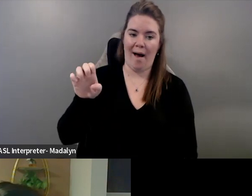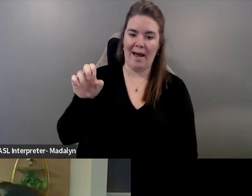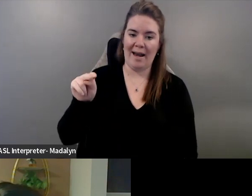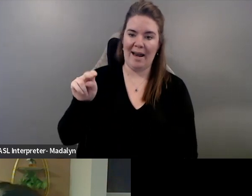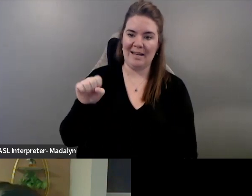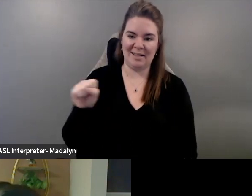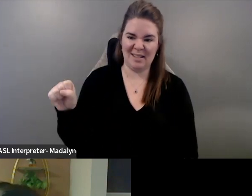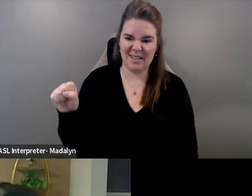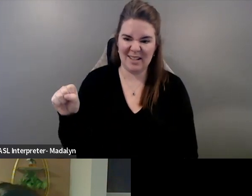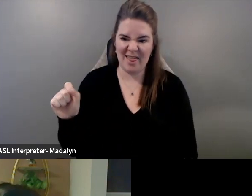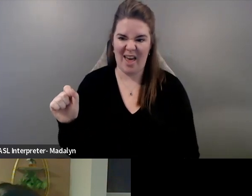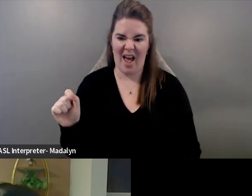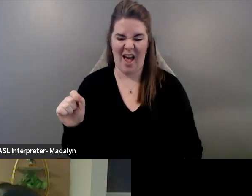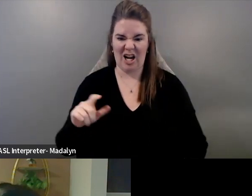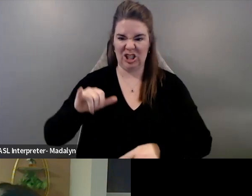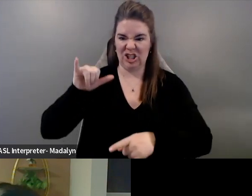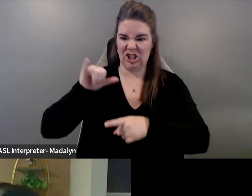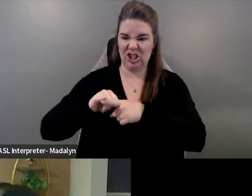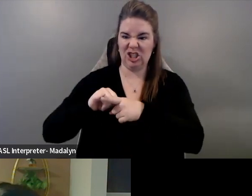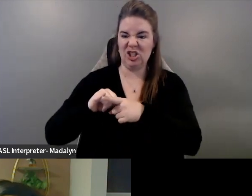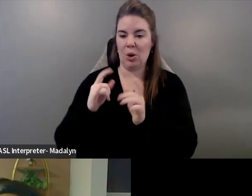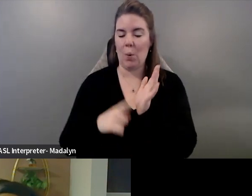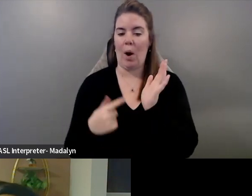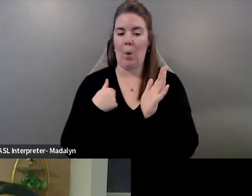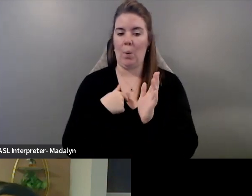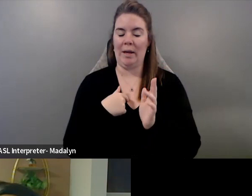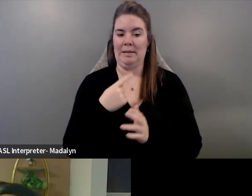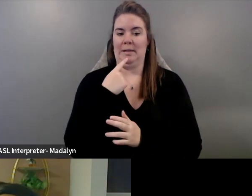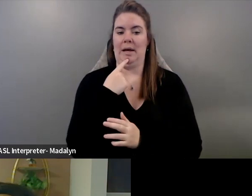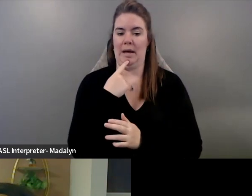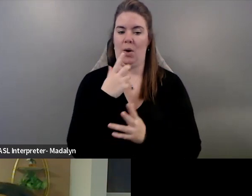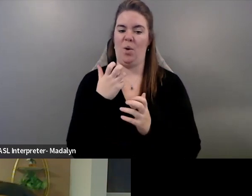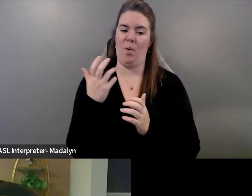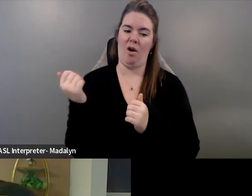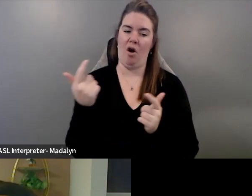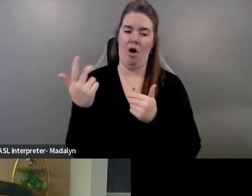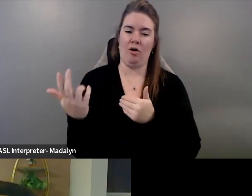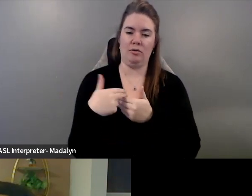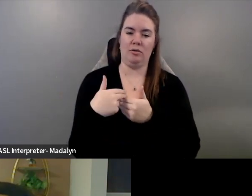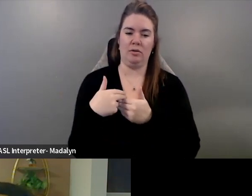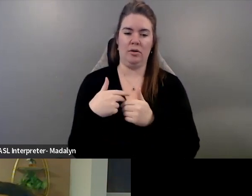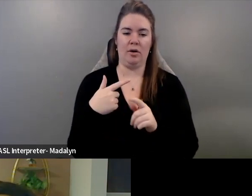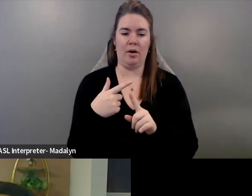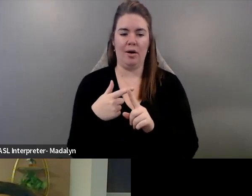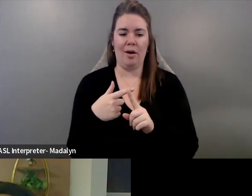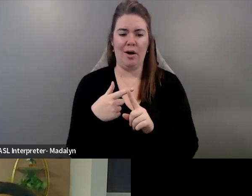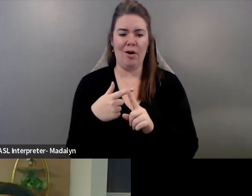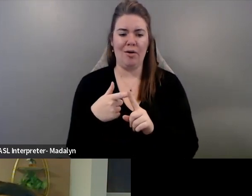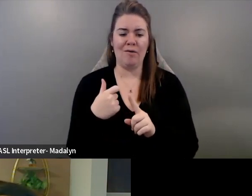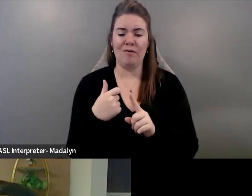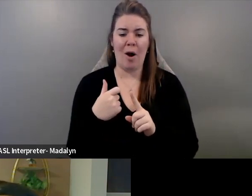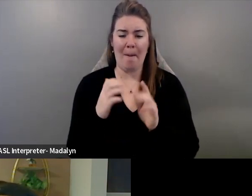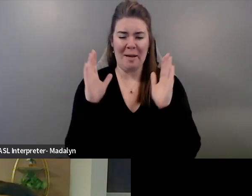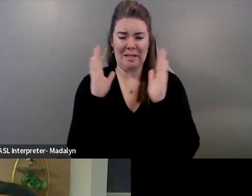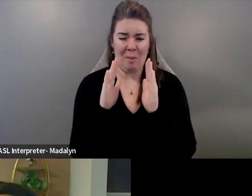say. We're trying to get people from all over the state to join up. So people from tiny town with a population of 1, or